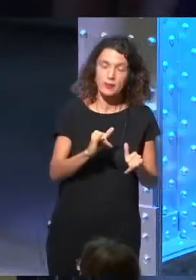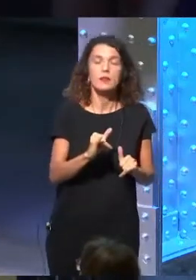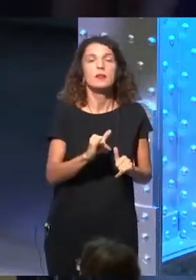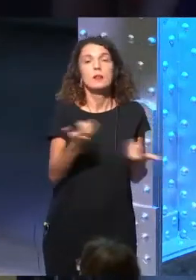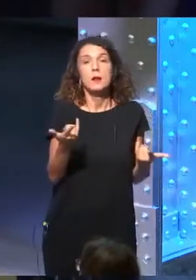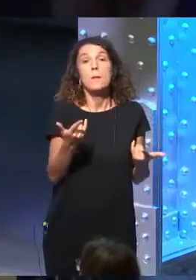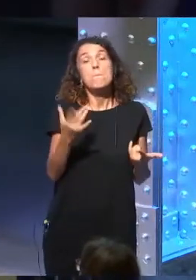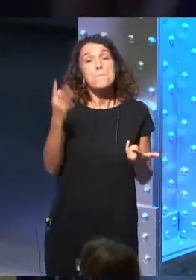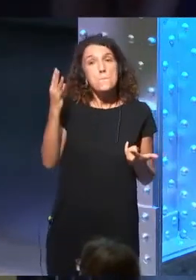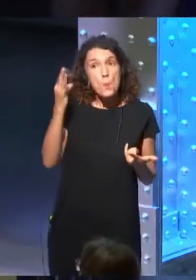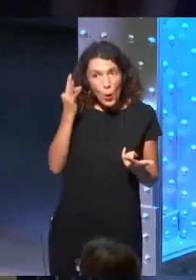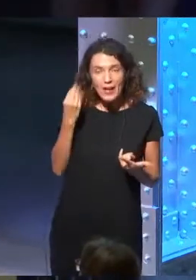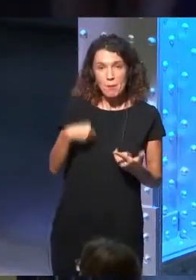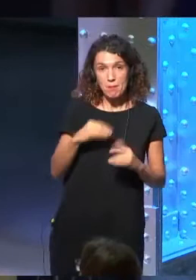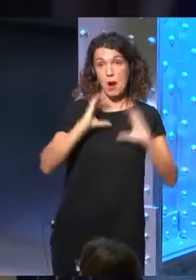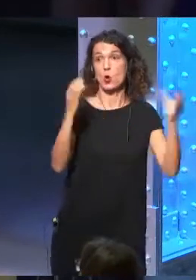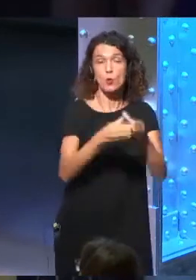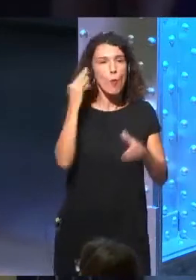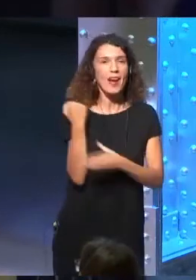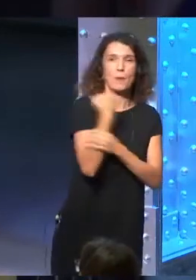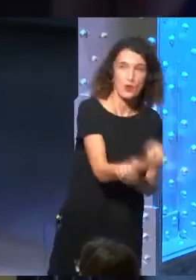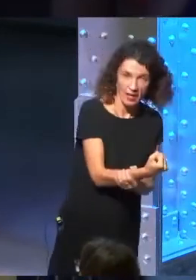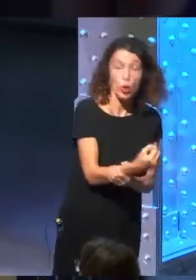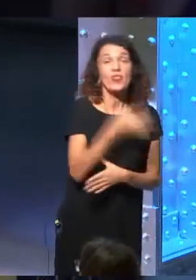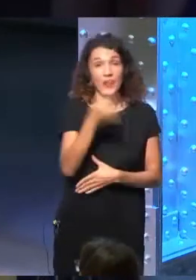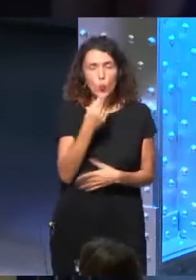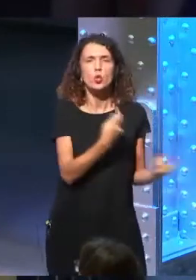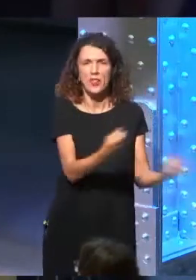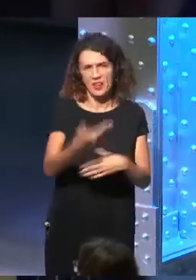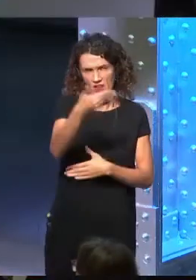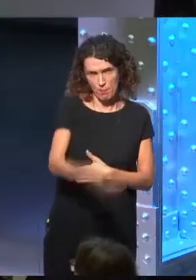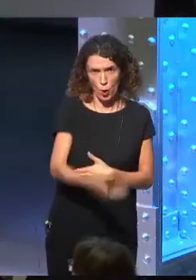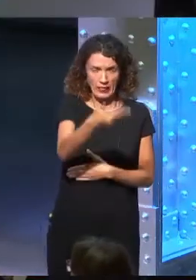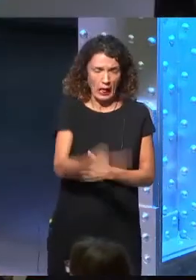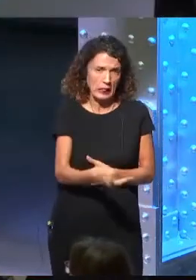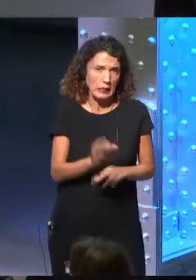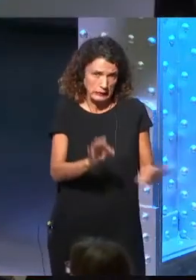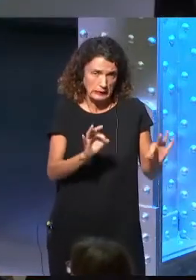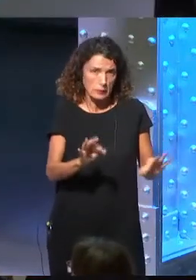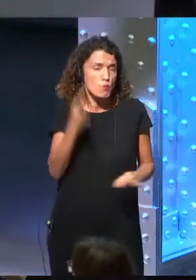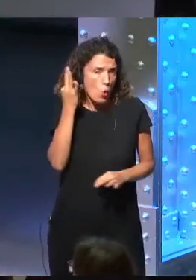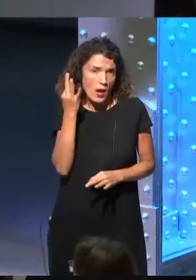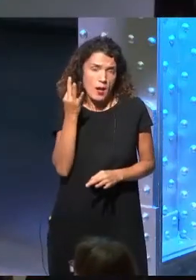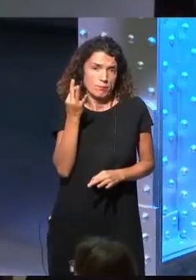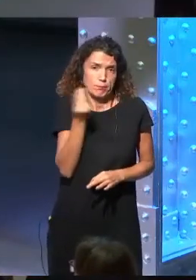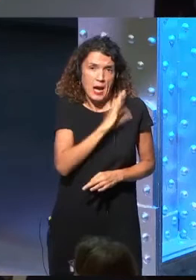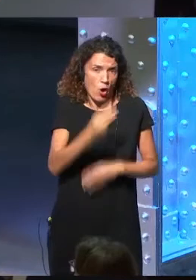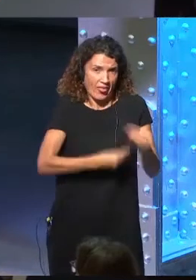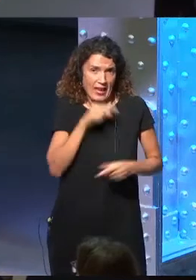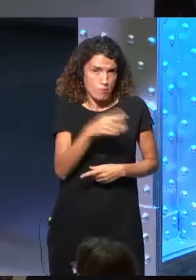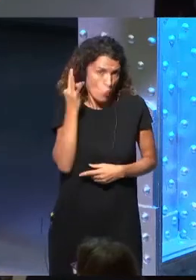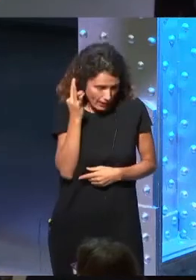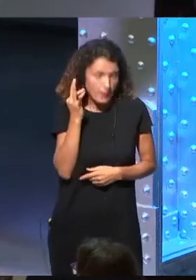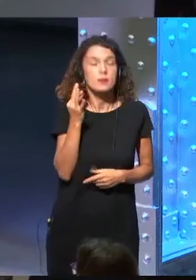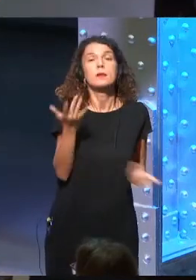say someone has got to speak up for women, and when women do that, that's a good thing. But it remains the case